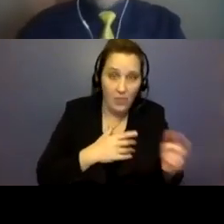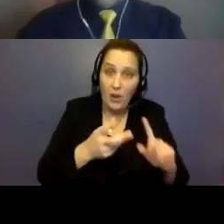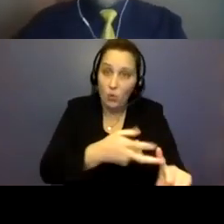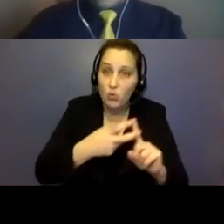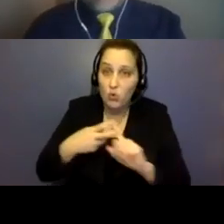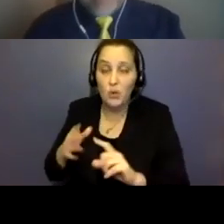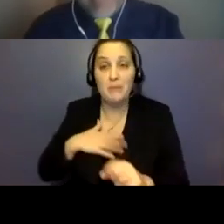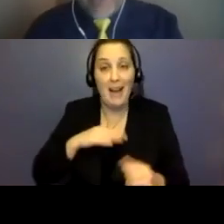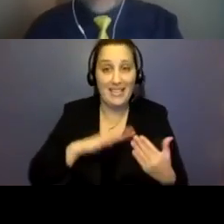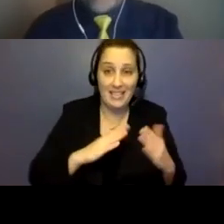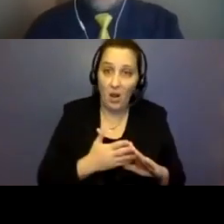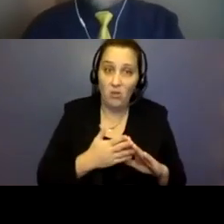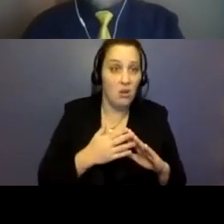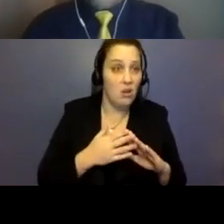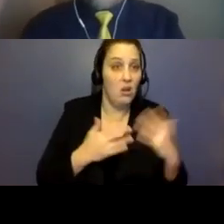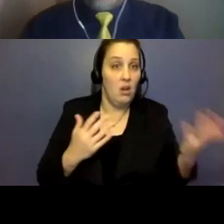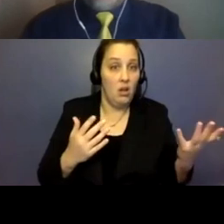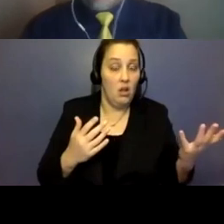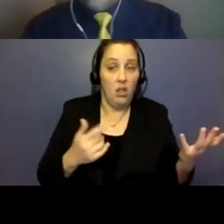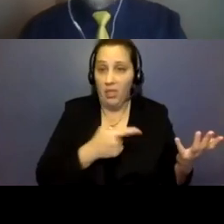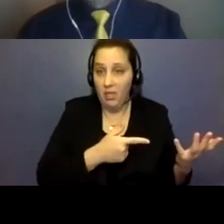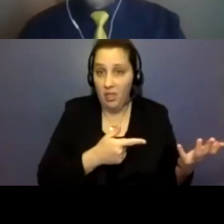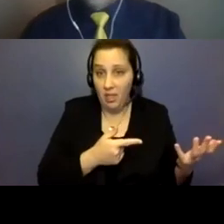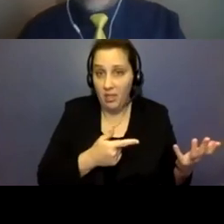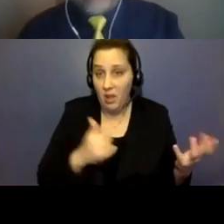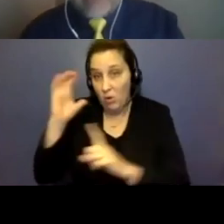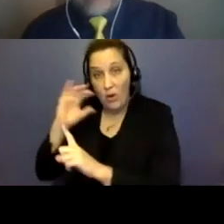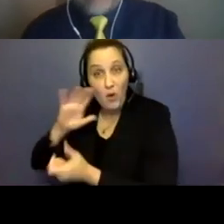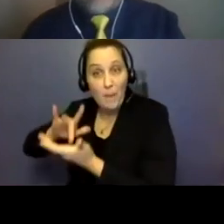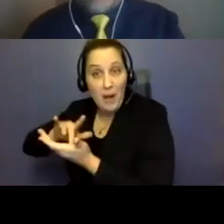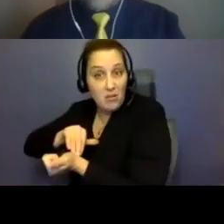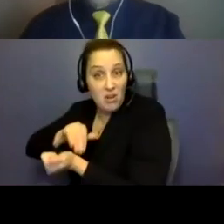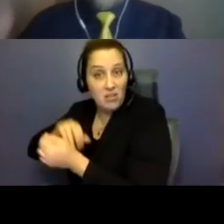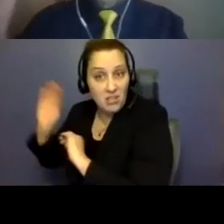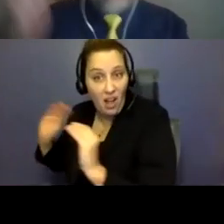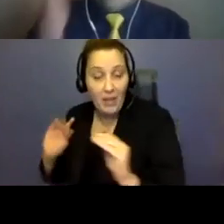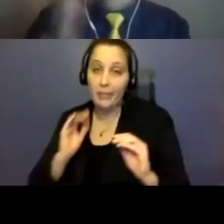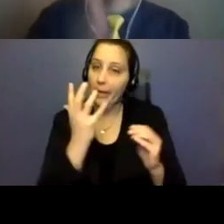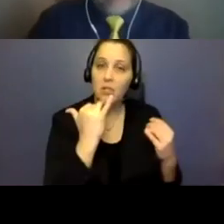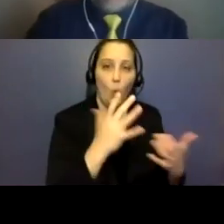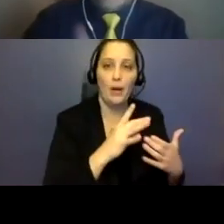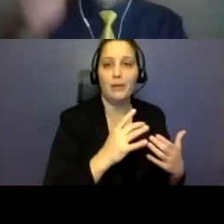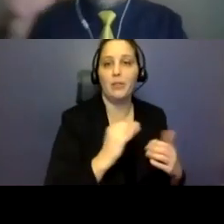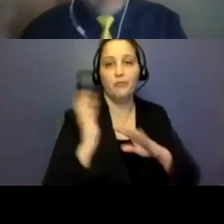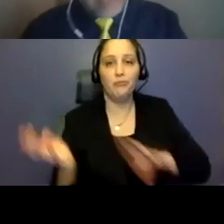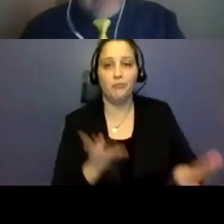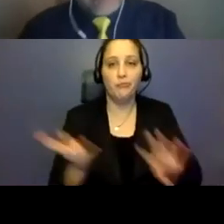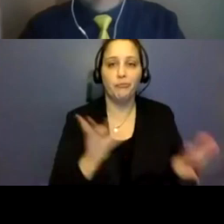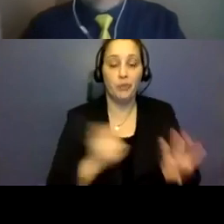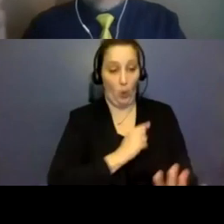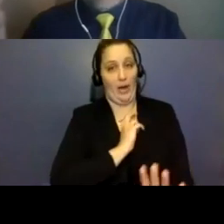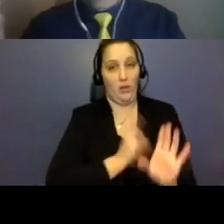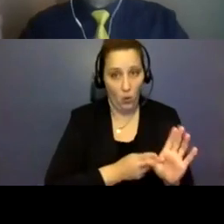recruiters in my town that were looking for medical doctors. They were looking for meat to the grinder. So I used